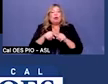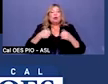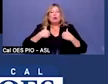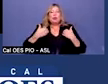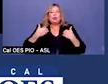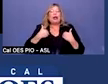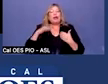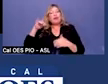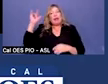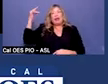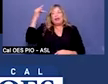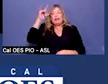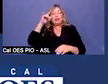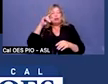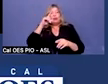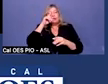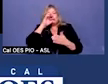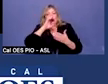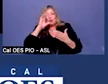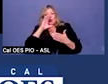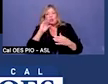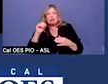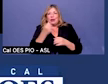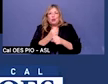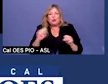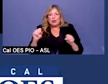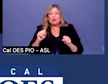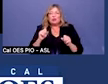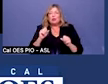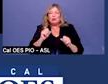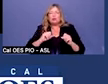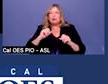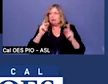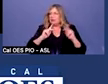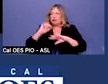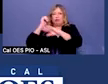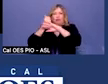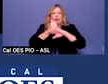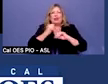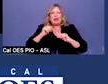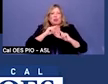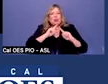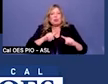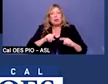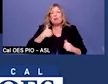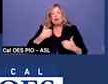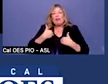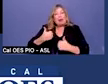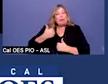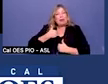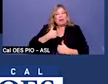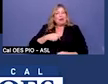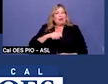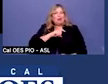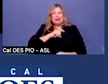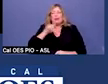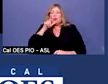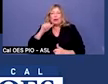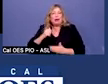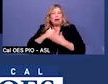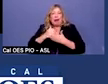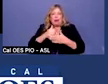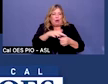search and rescue assets, as well as general aviation, that can respond. We have military police that can assist local jurisdictions with